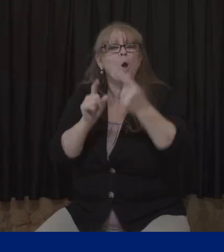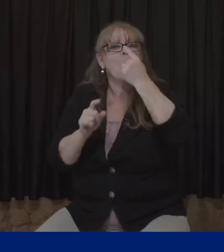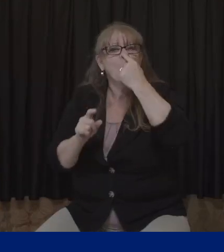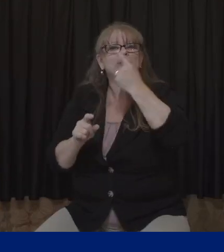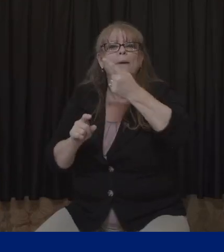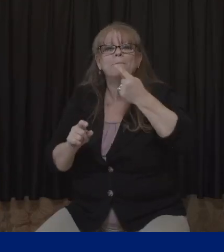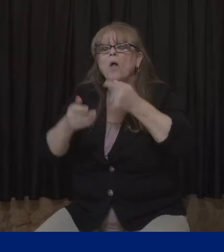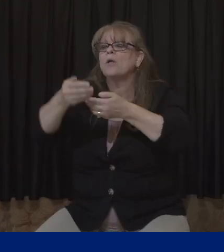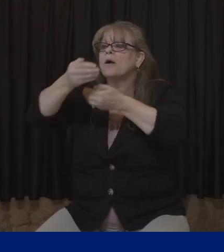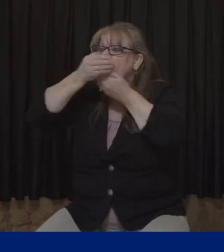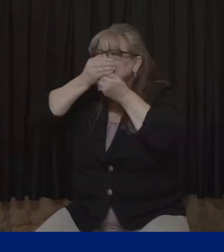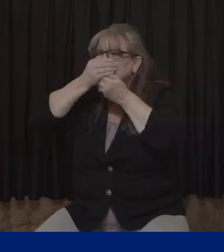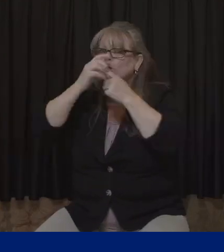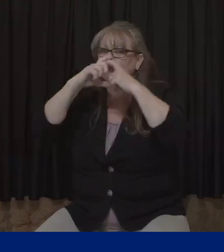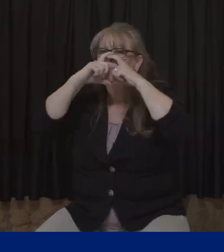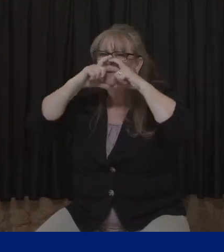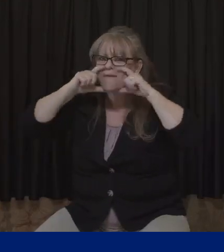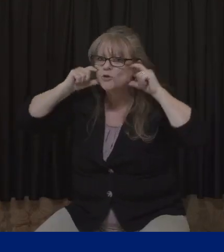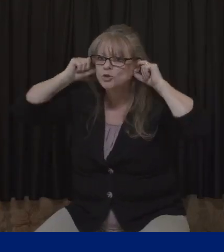more at